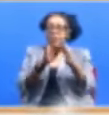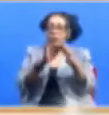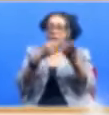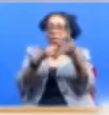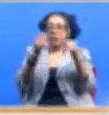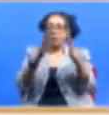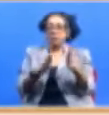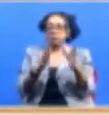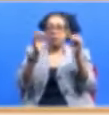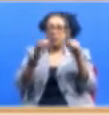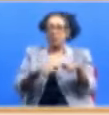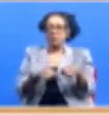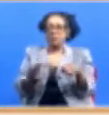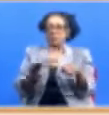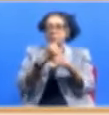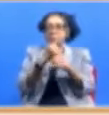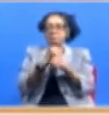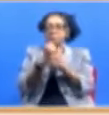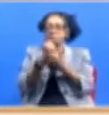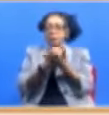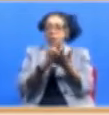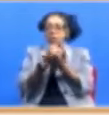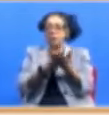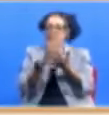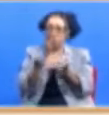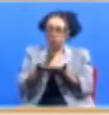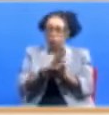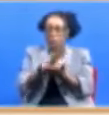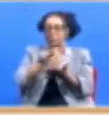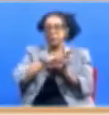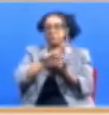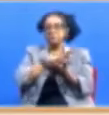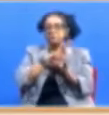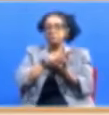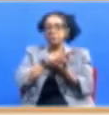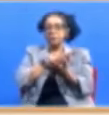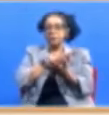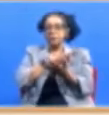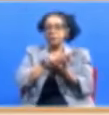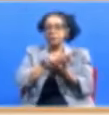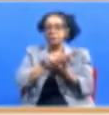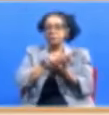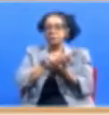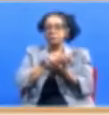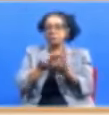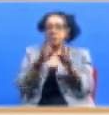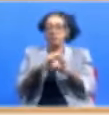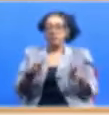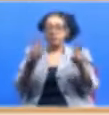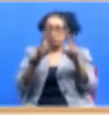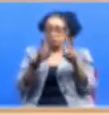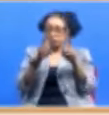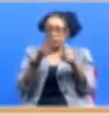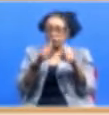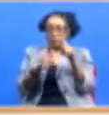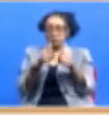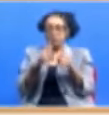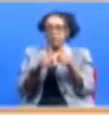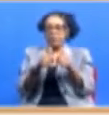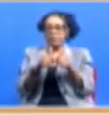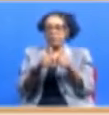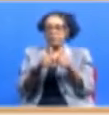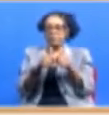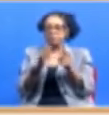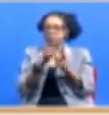can make coffee a truly a profitable and a value chain that